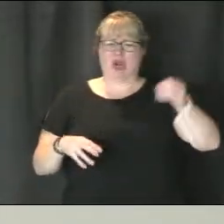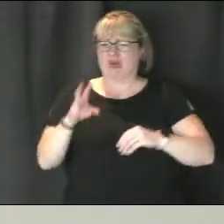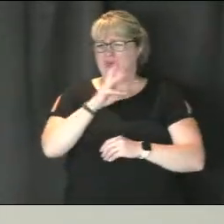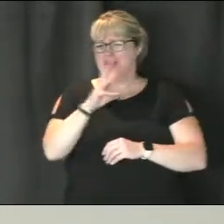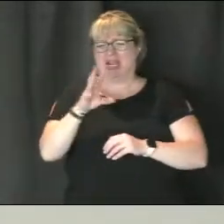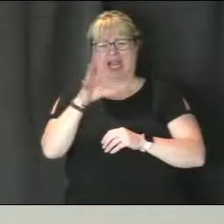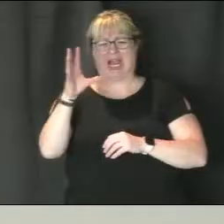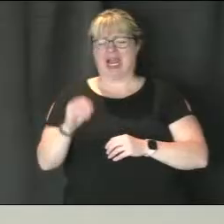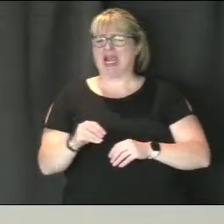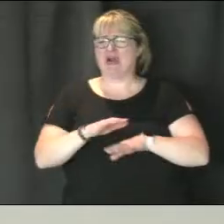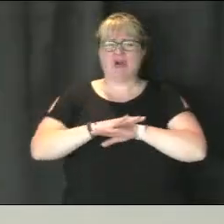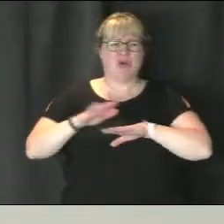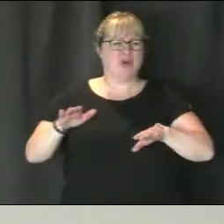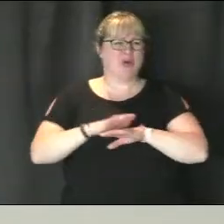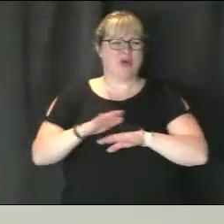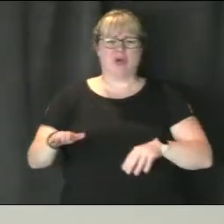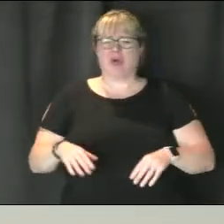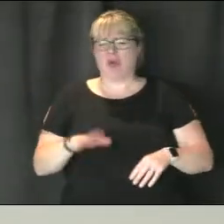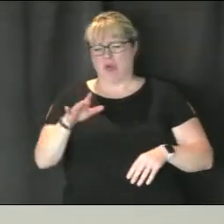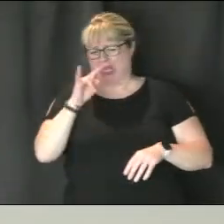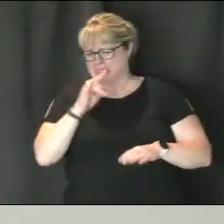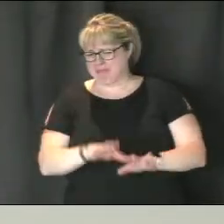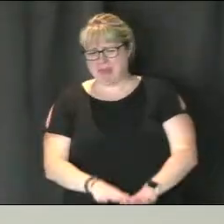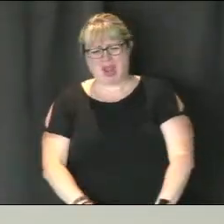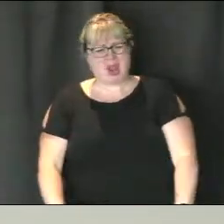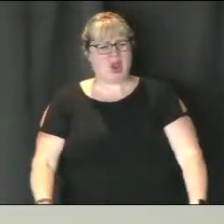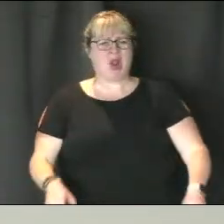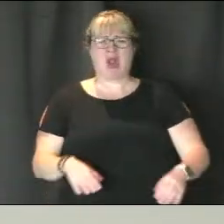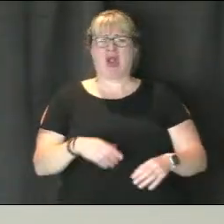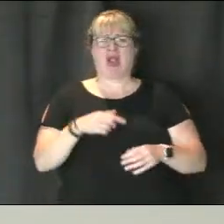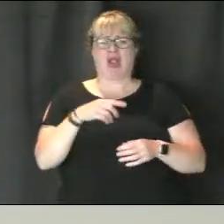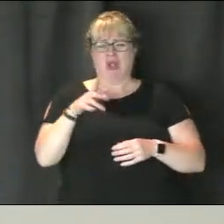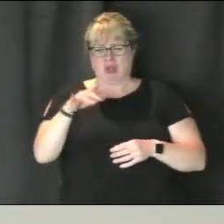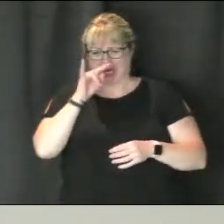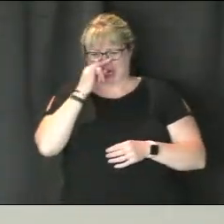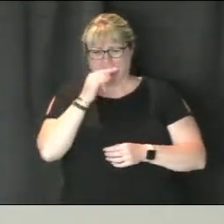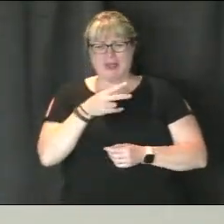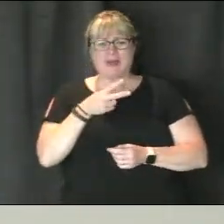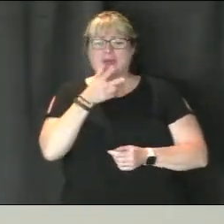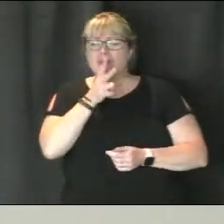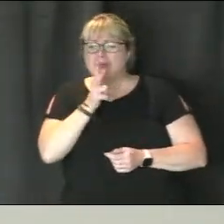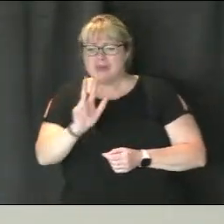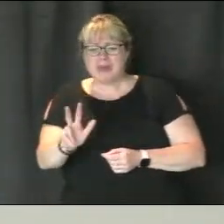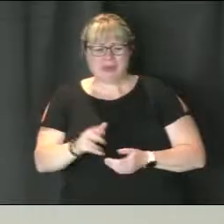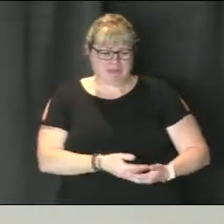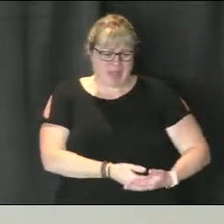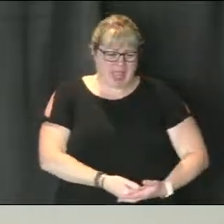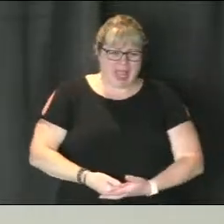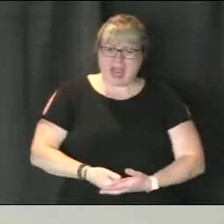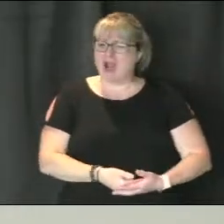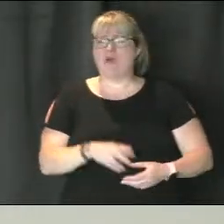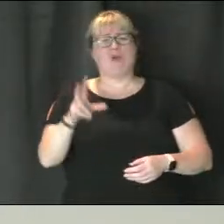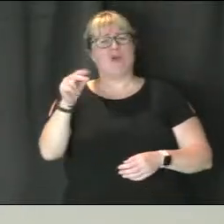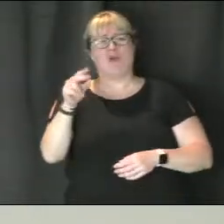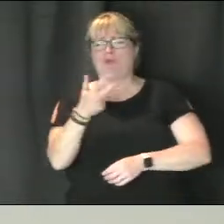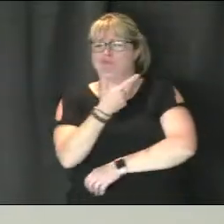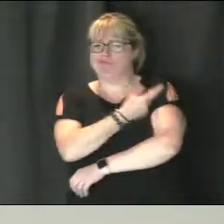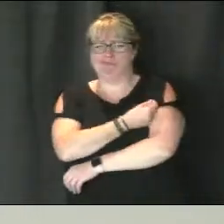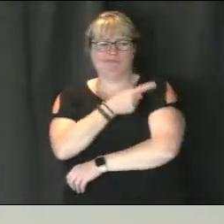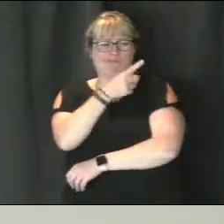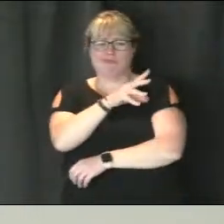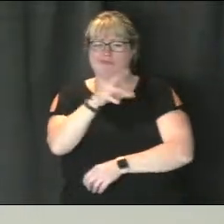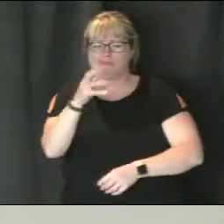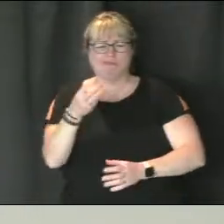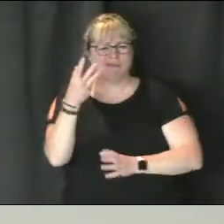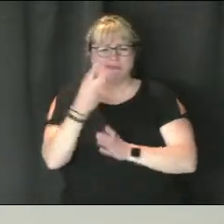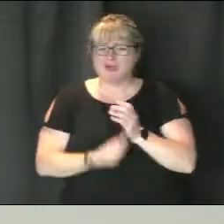Africa. They're far too young. A 3-year-old and a 2-month-old, they can't get vaccinations,